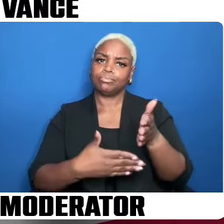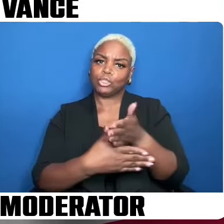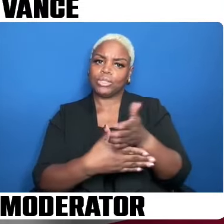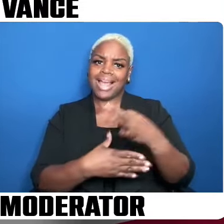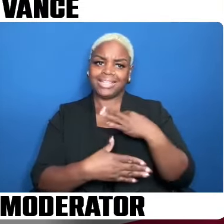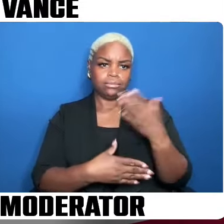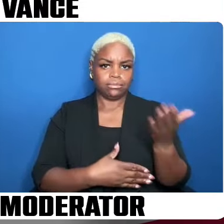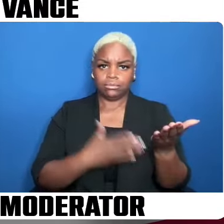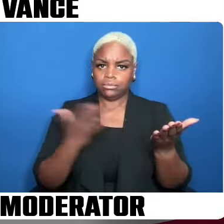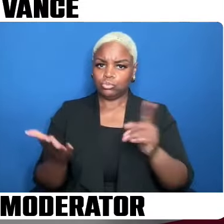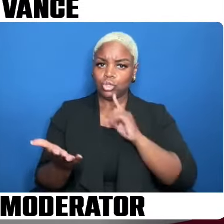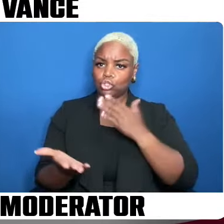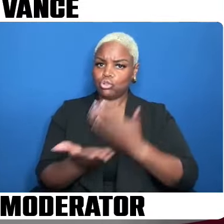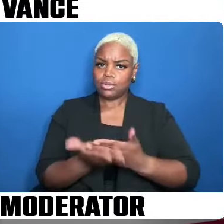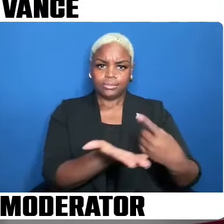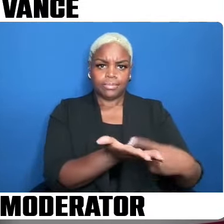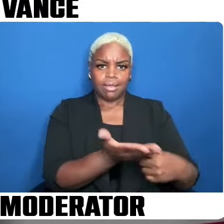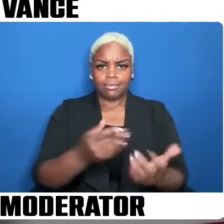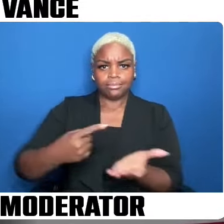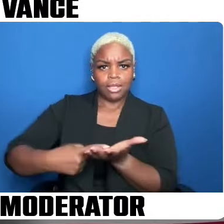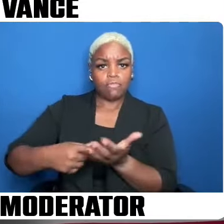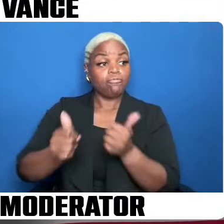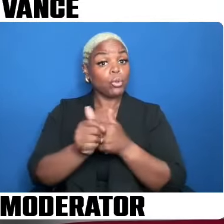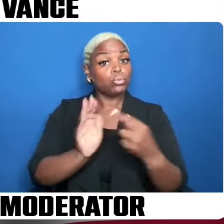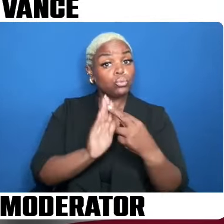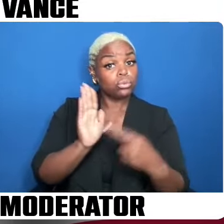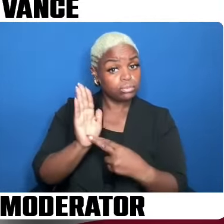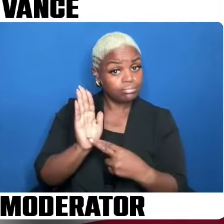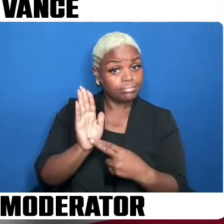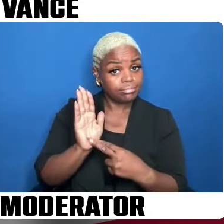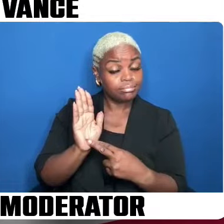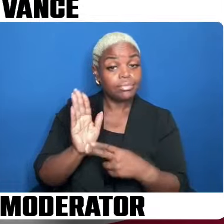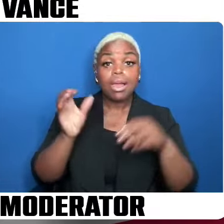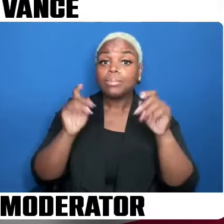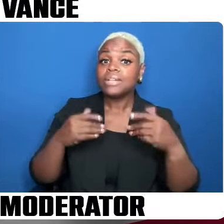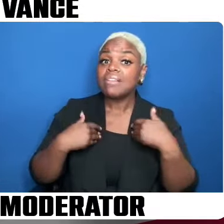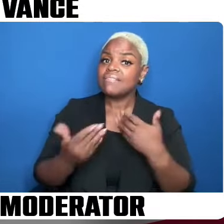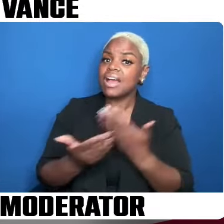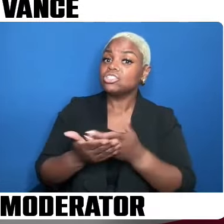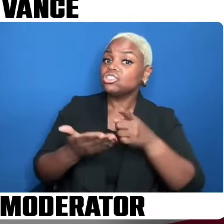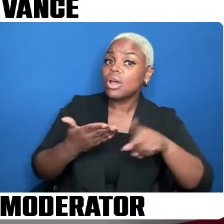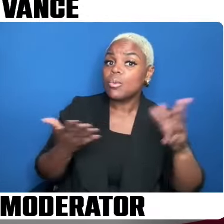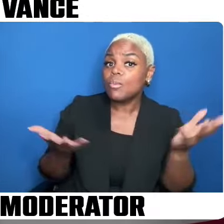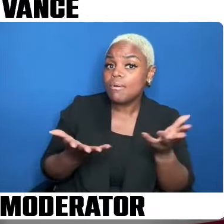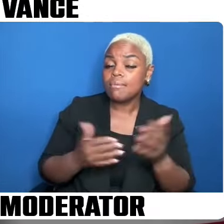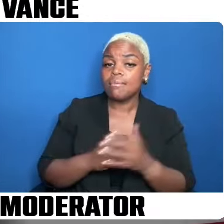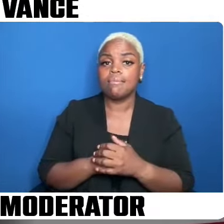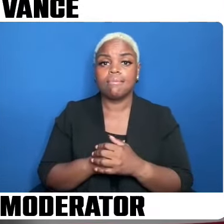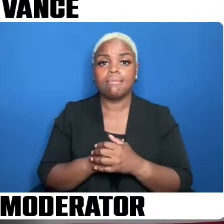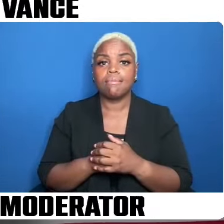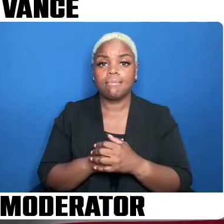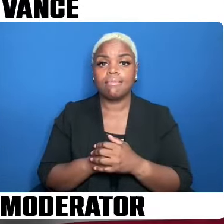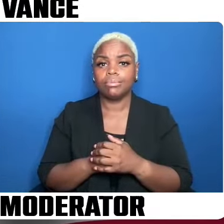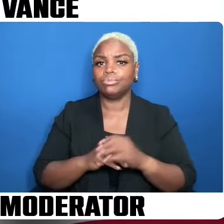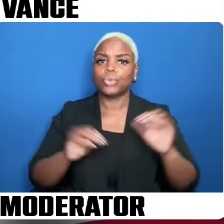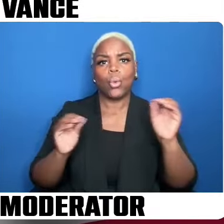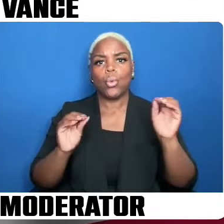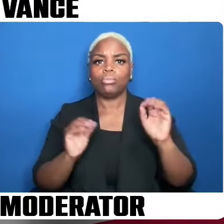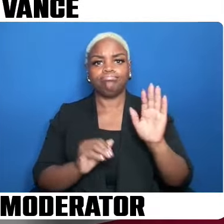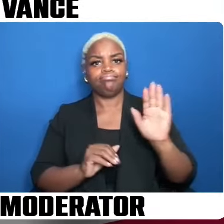to maintain decorum. We have not shared the questions or topics with the campaigns. The stage is set. Governor,